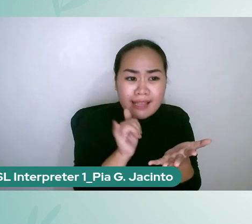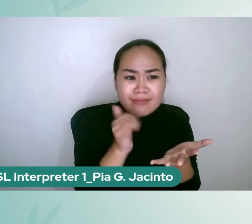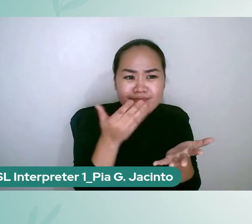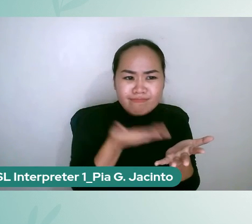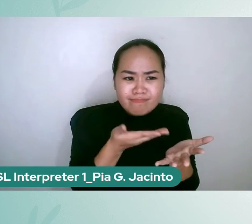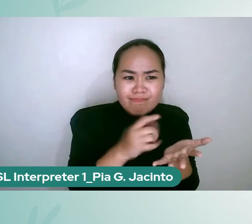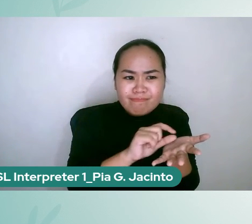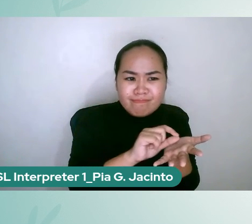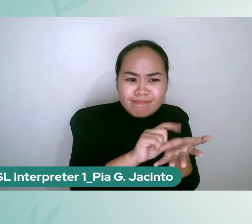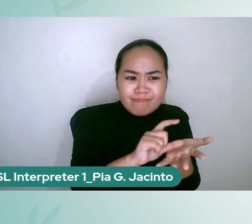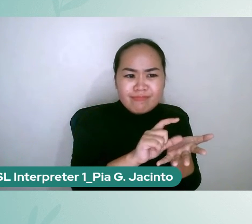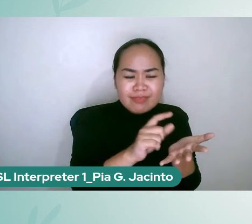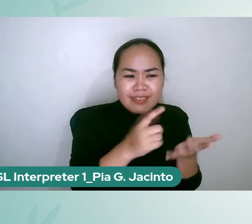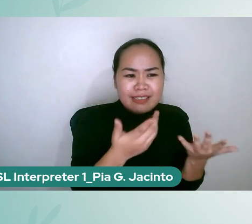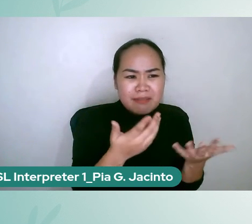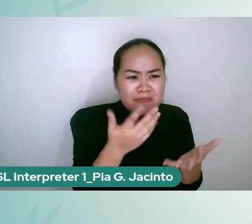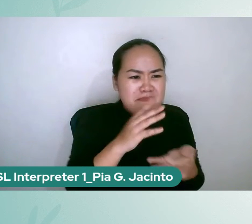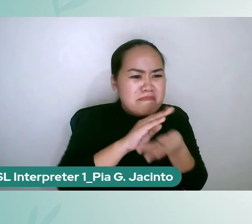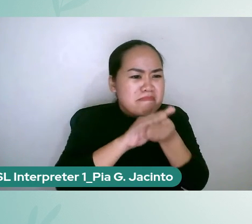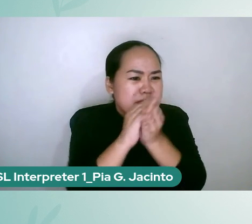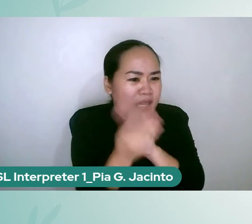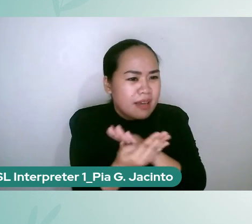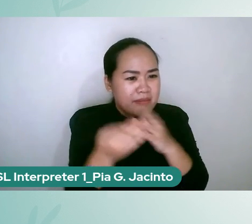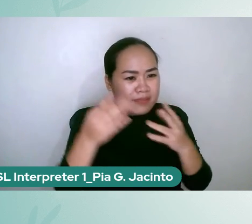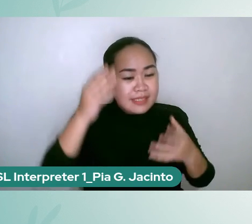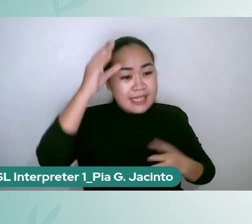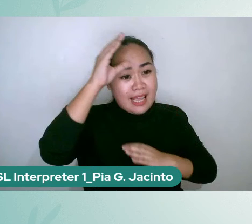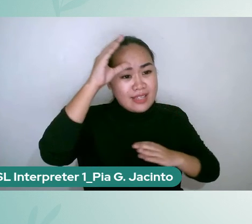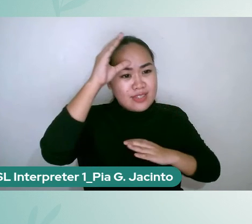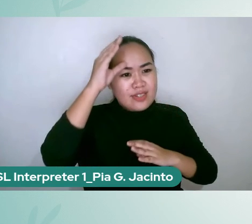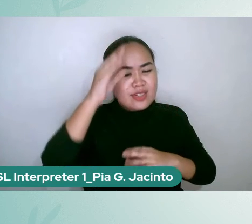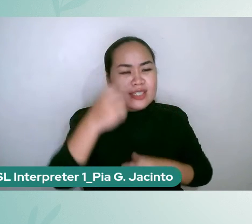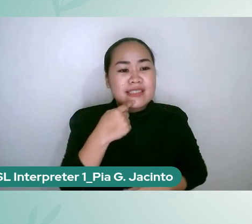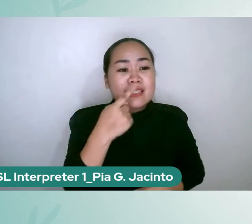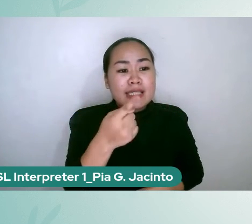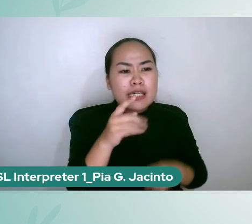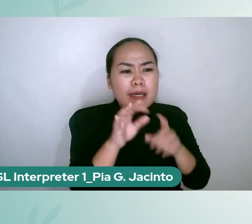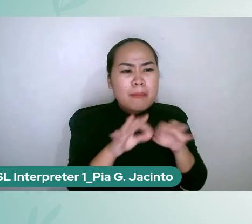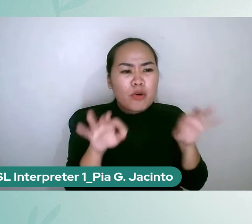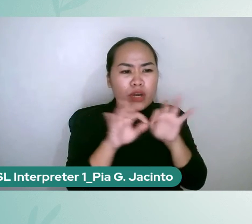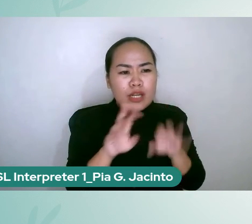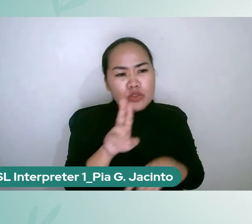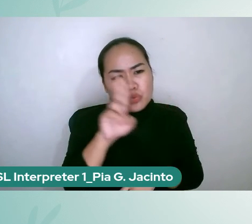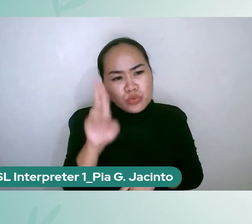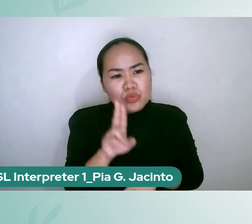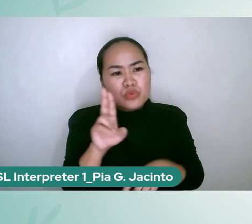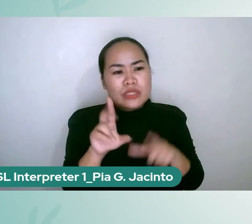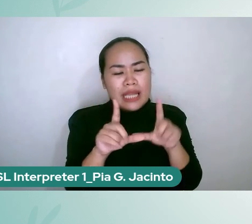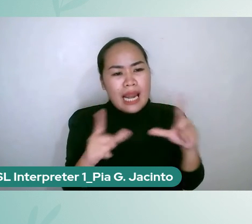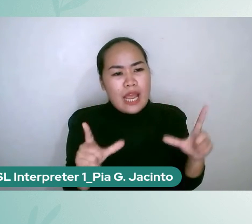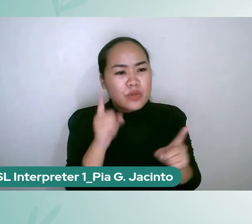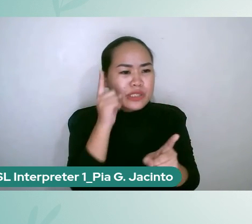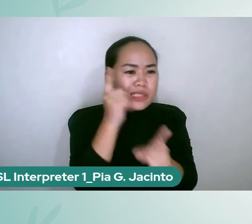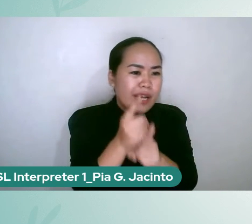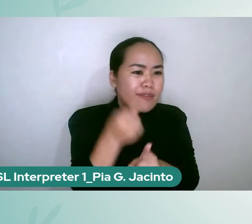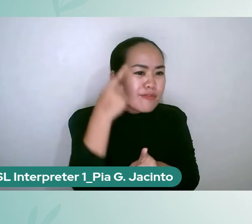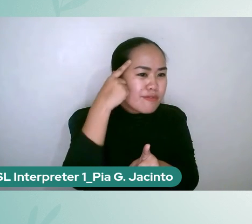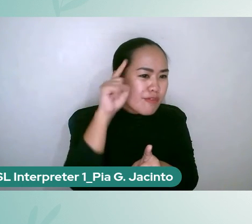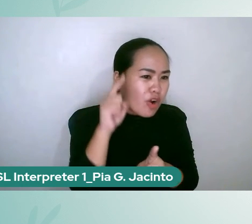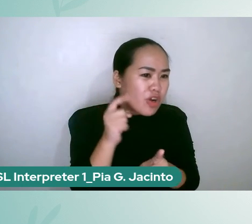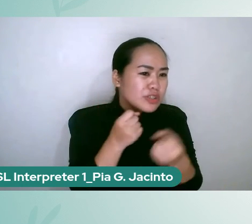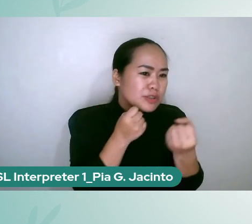thickening, it will become cancer. So it's important to use the right language and helping women to navigate to